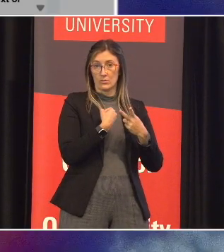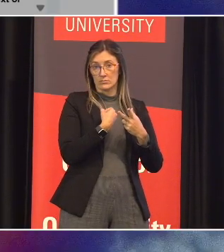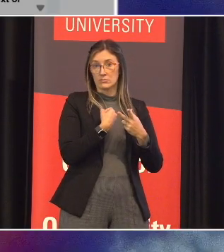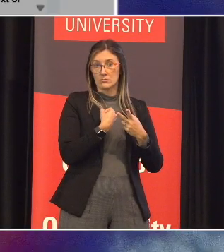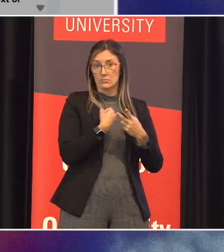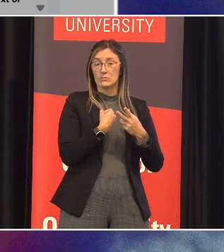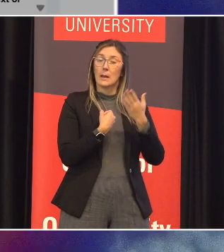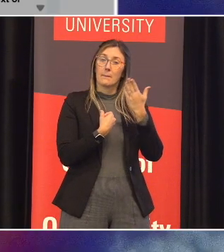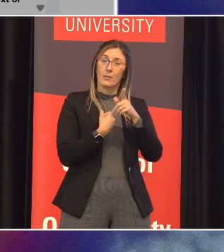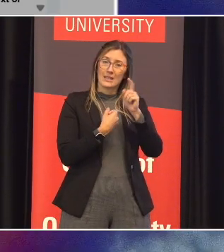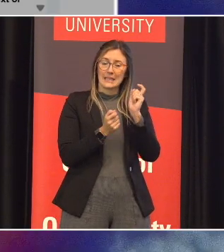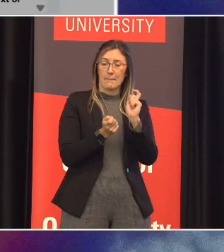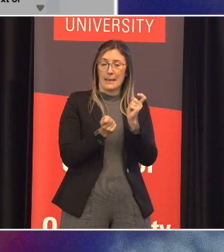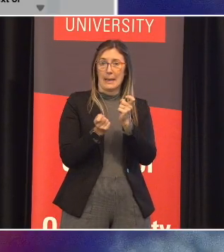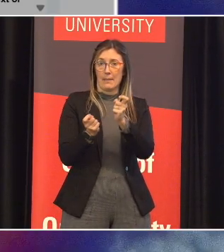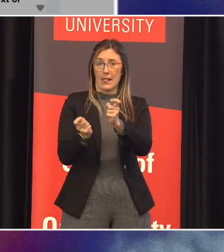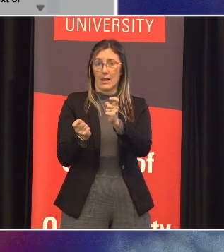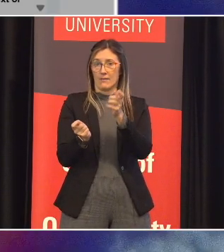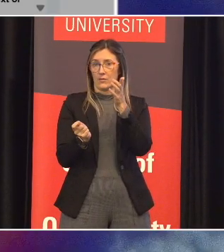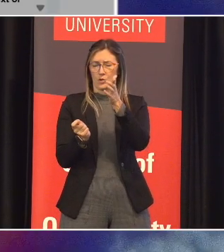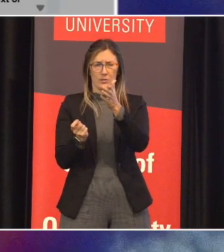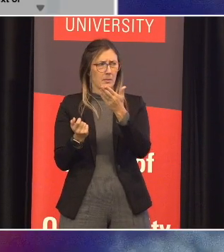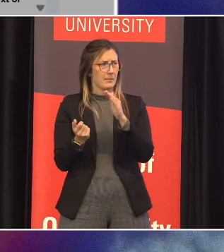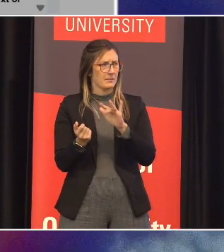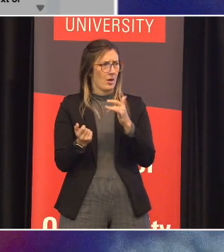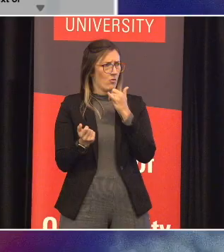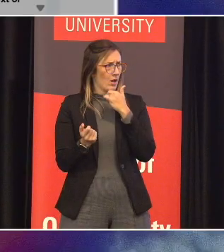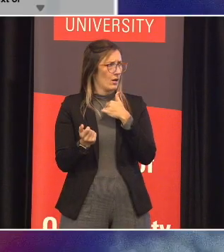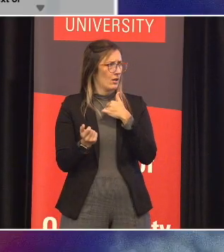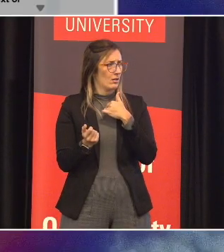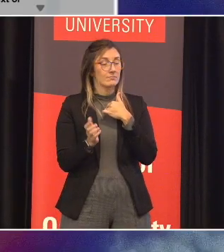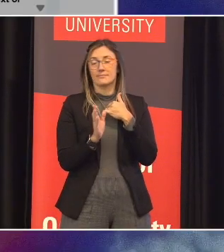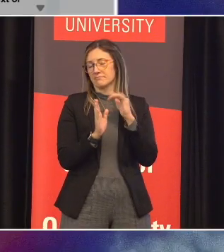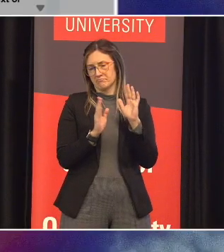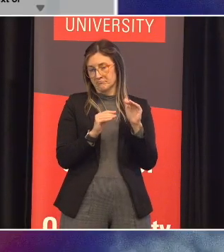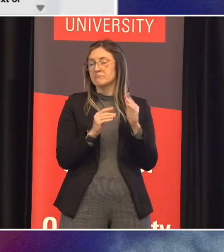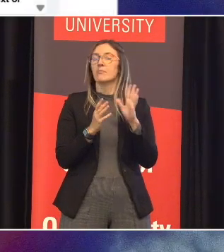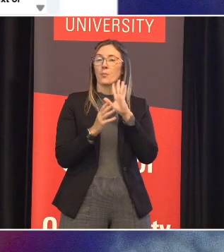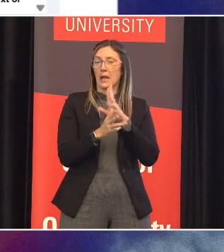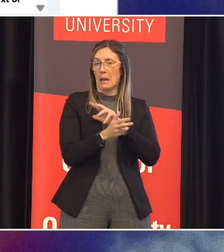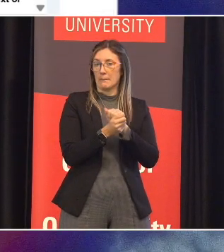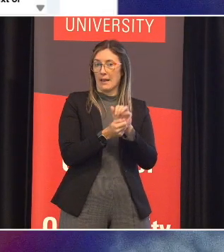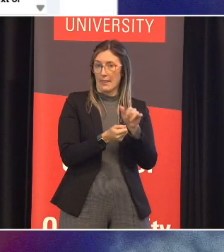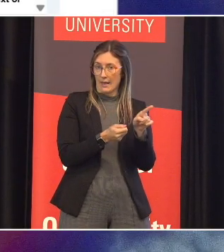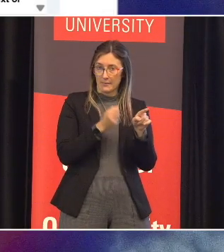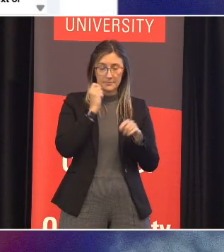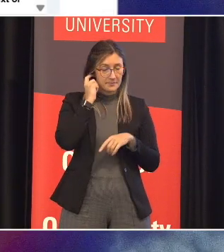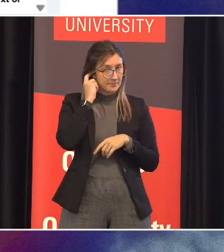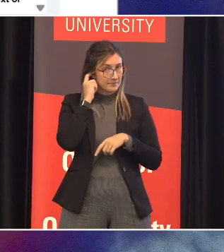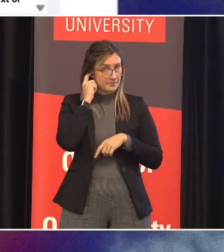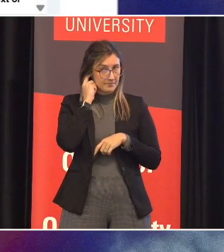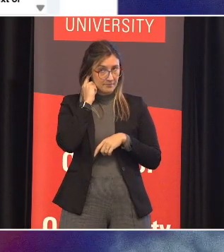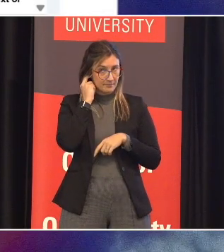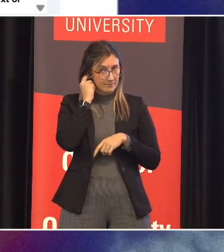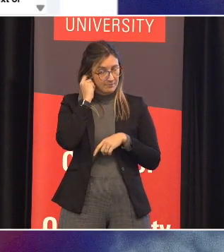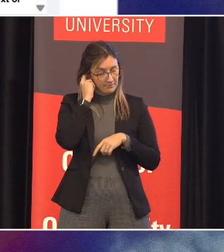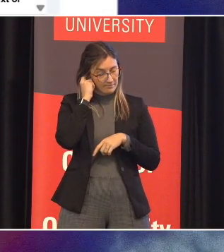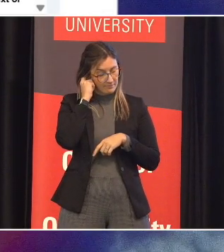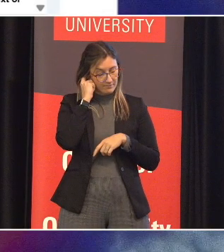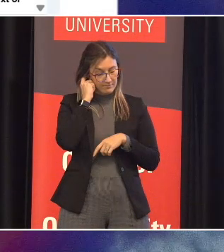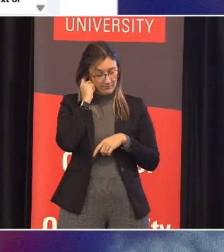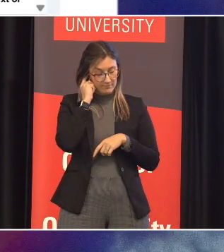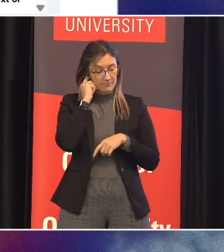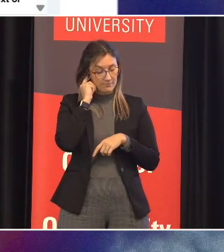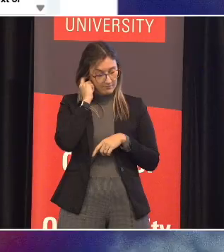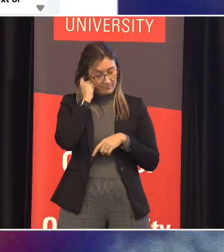need to manipulate it, and I may have misspelled that. We're going to update that, and in a minute, that is going to